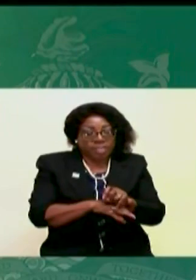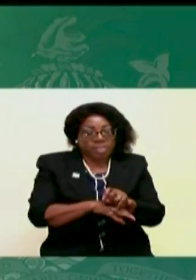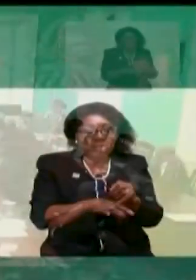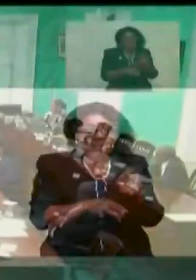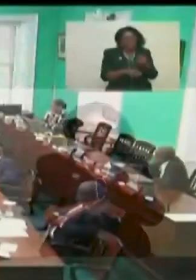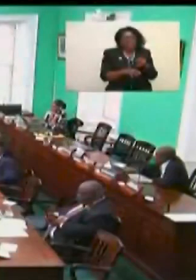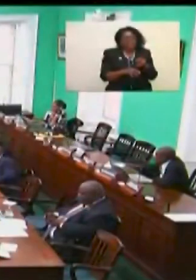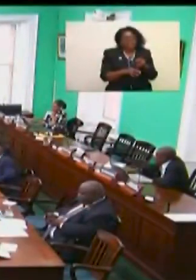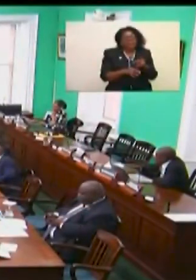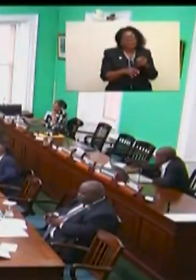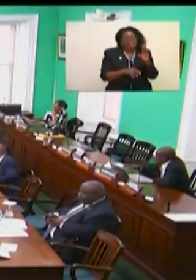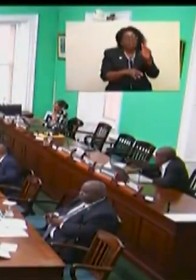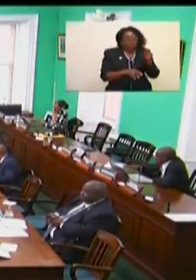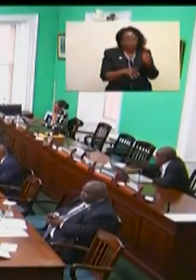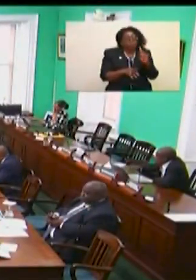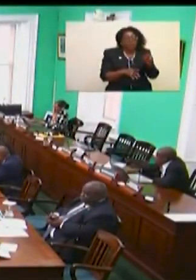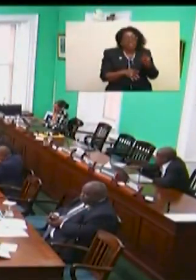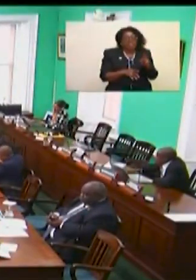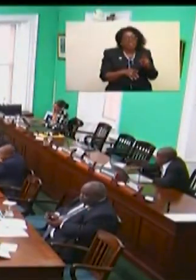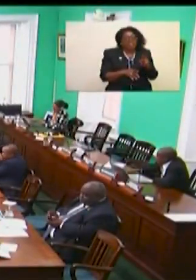so,